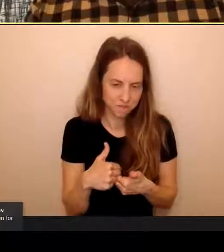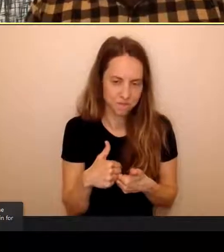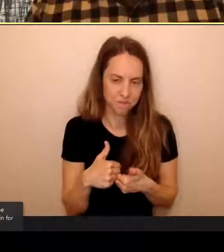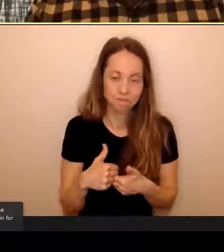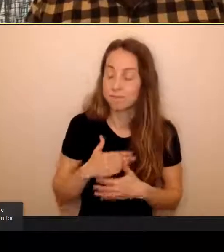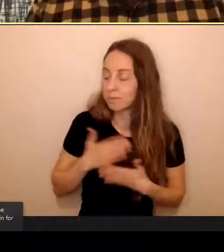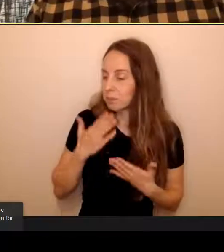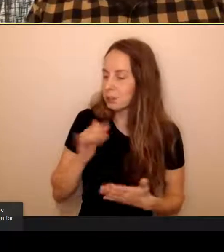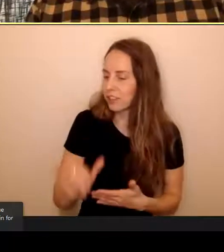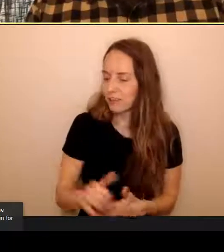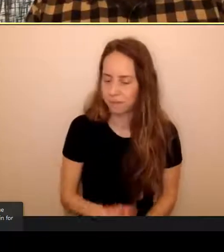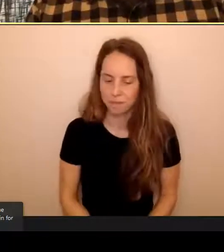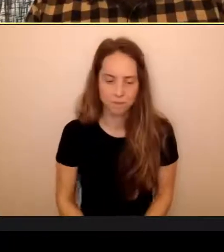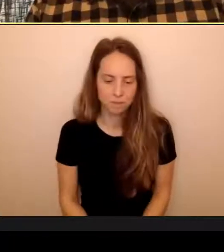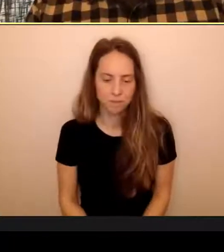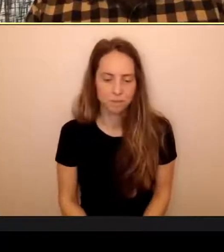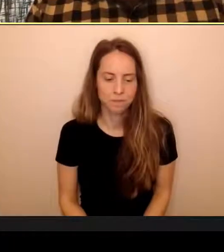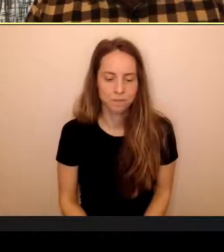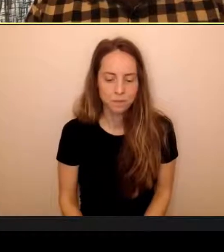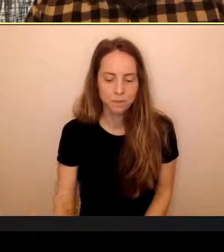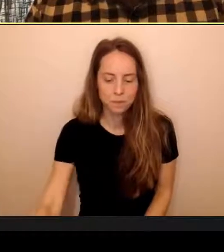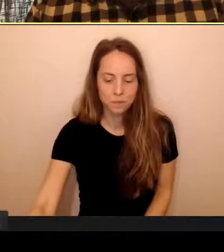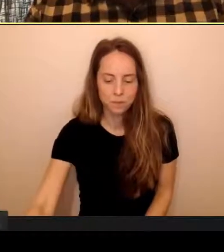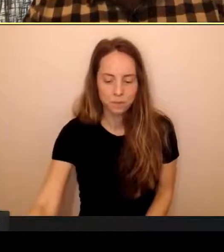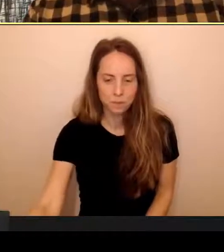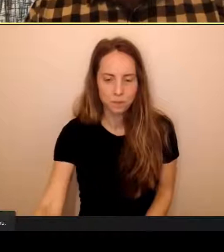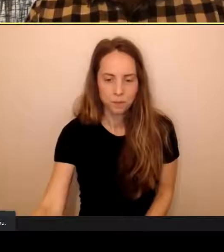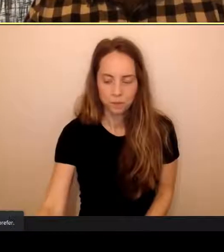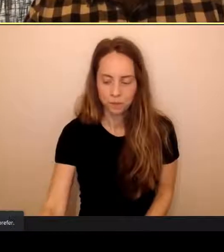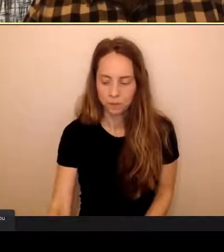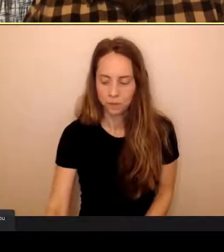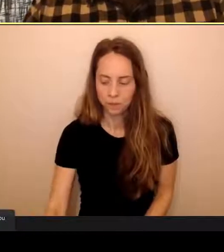pleasure. Again, we just really appreciate you